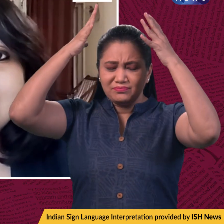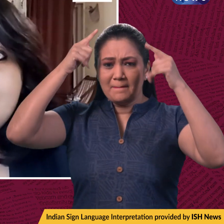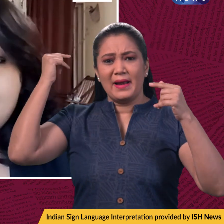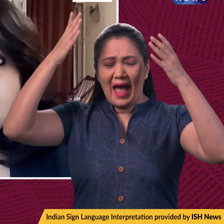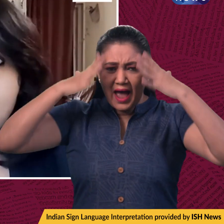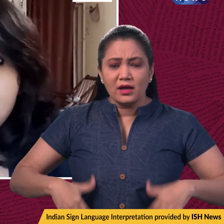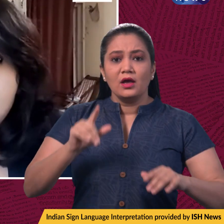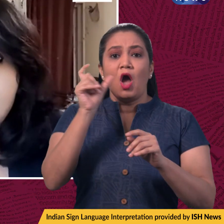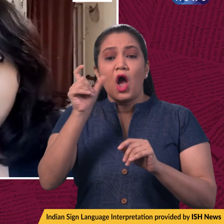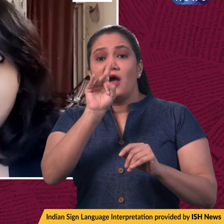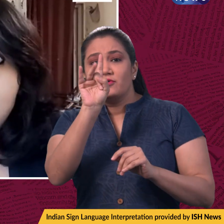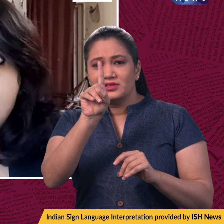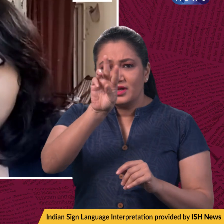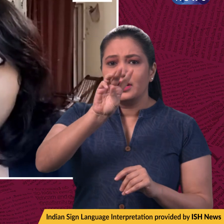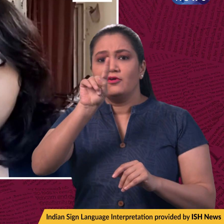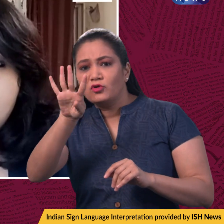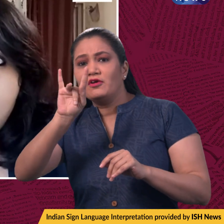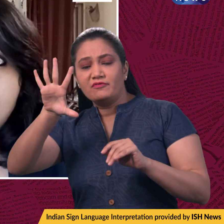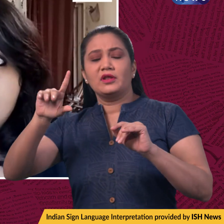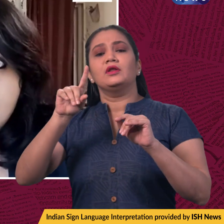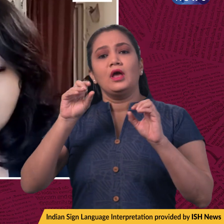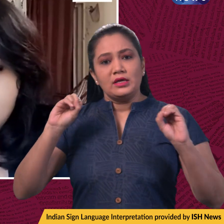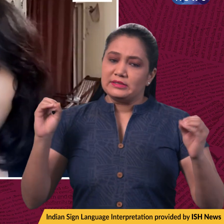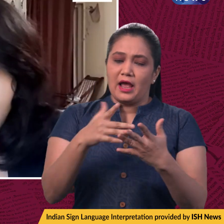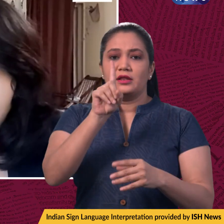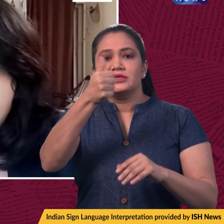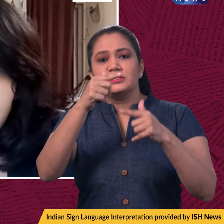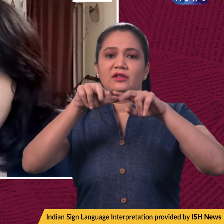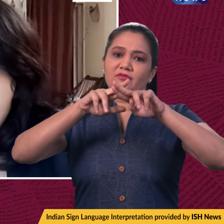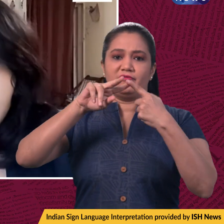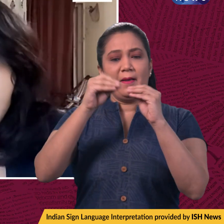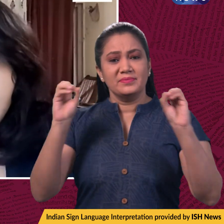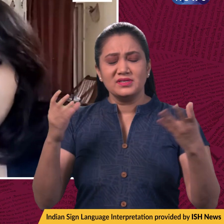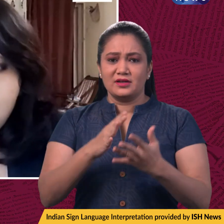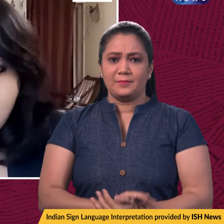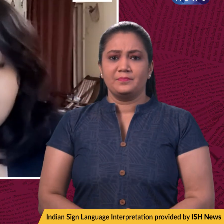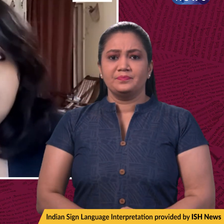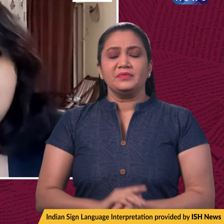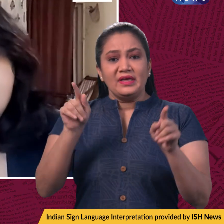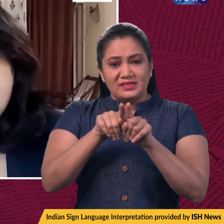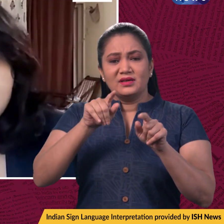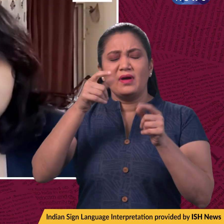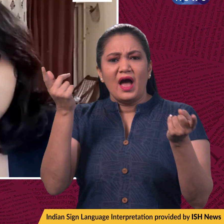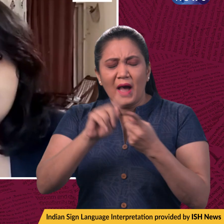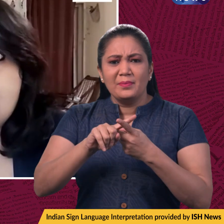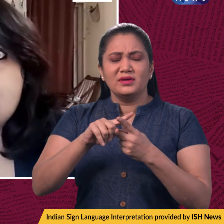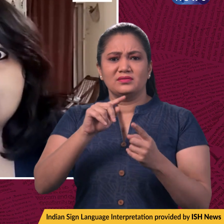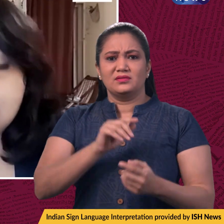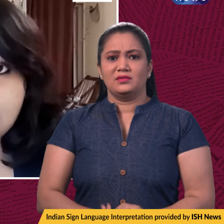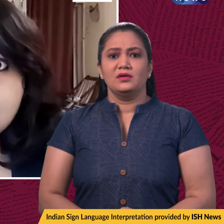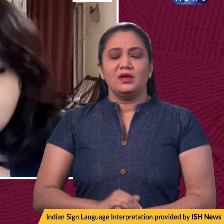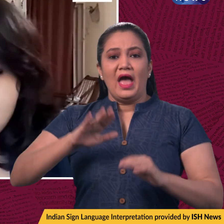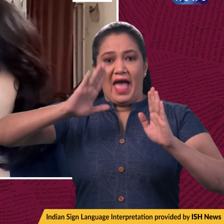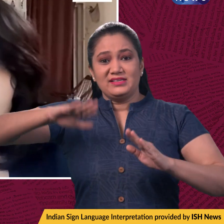let in. Degree colleges were reopened on the 16th of February. Meanwhile, reacting to this in